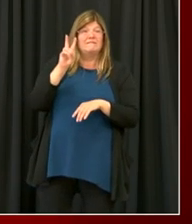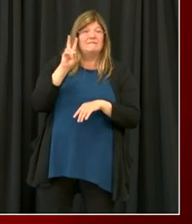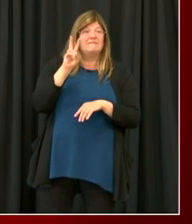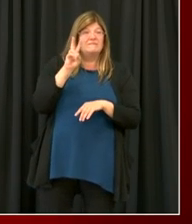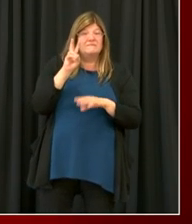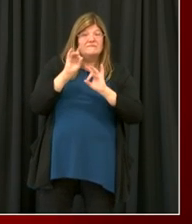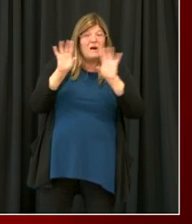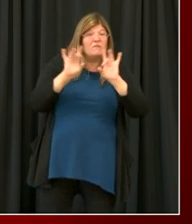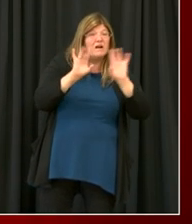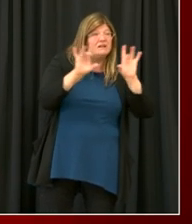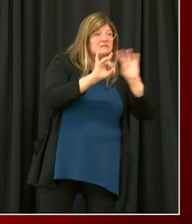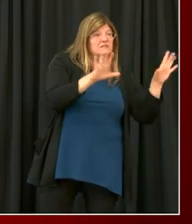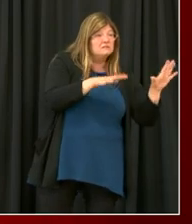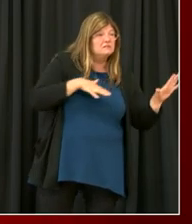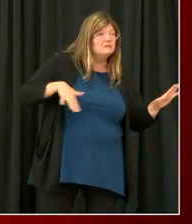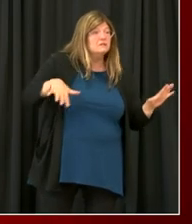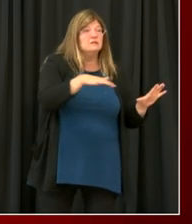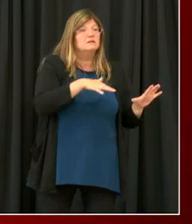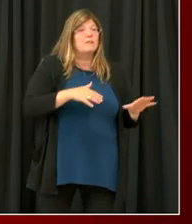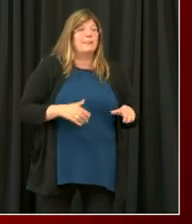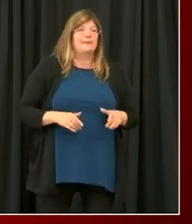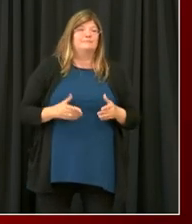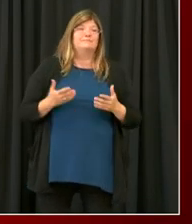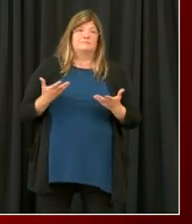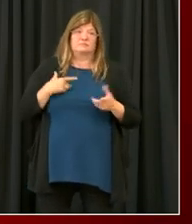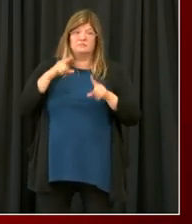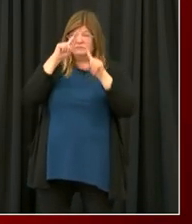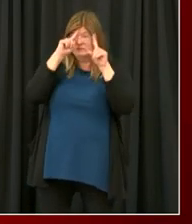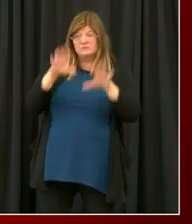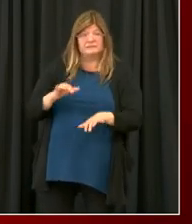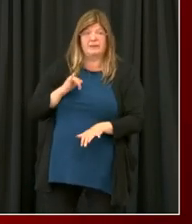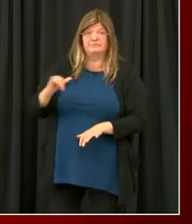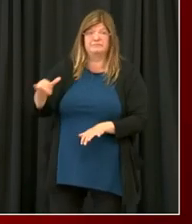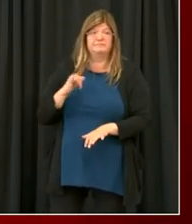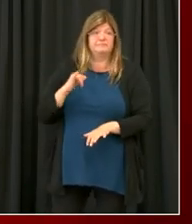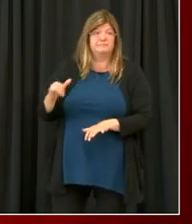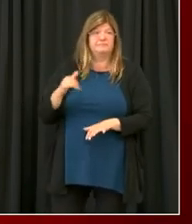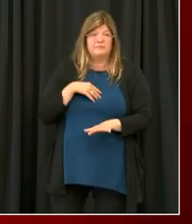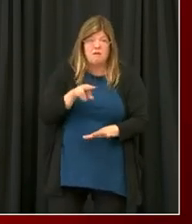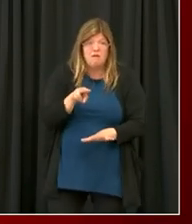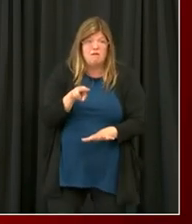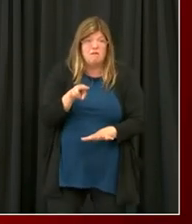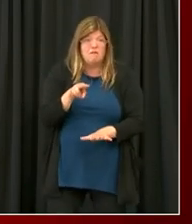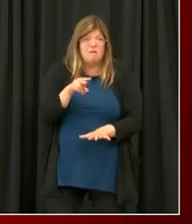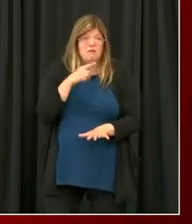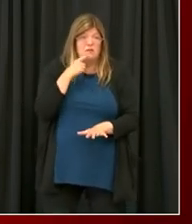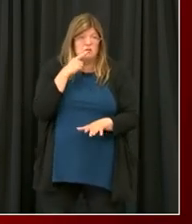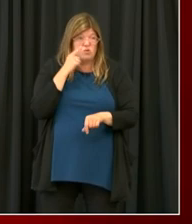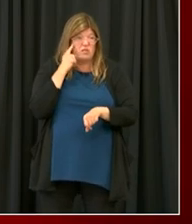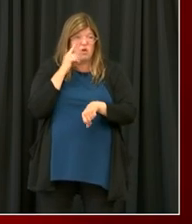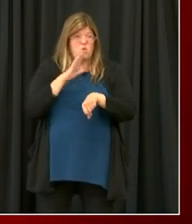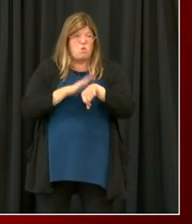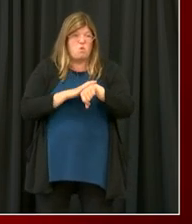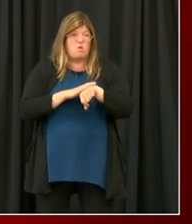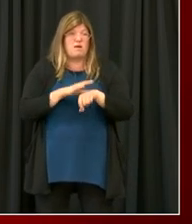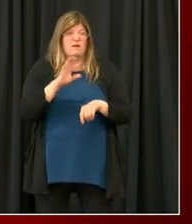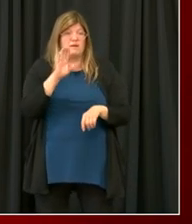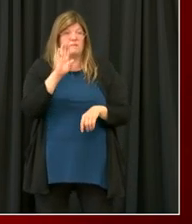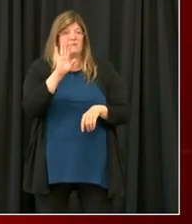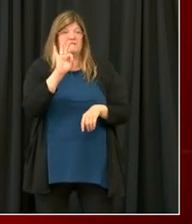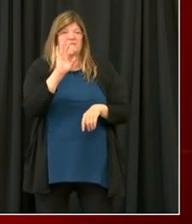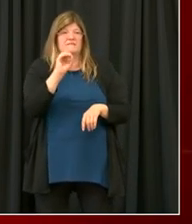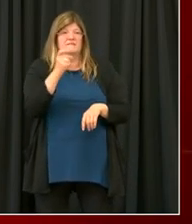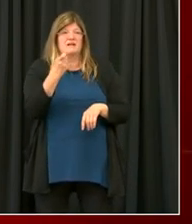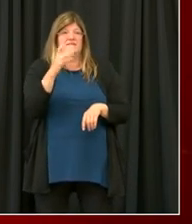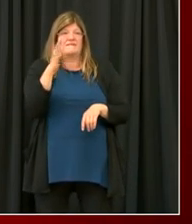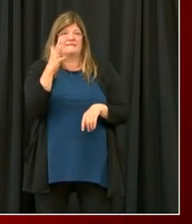I'm just as shocked as you are. I saw a video that was showed, I think, on your air on Fox 5